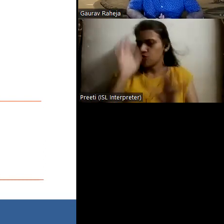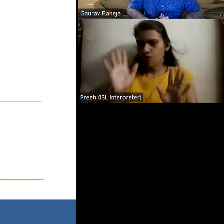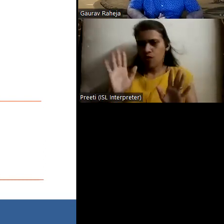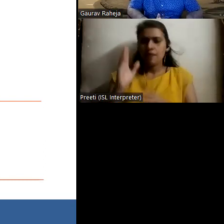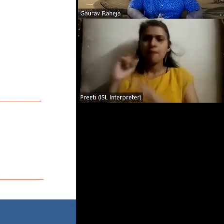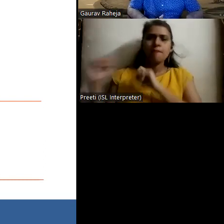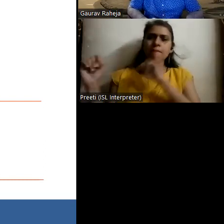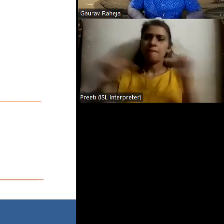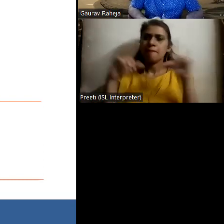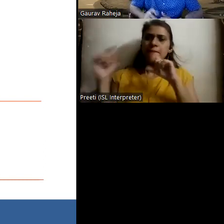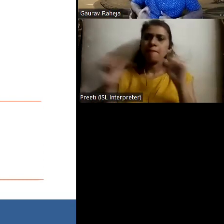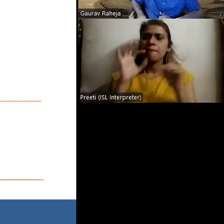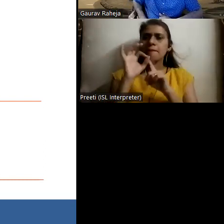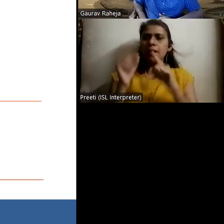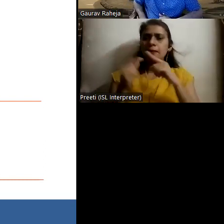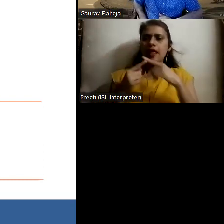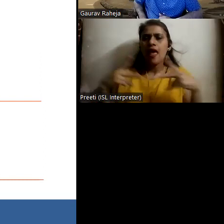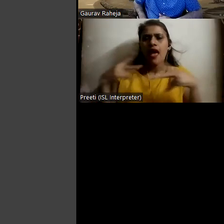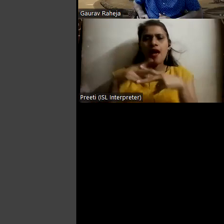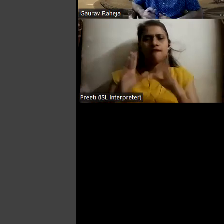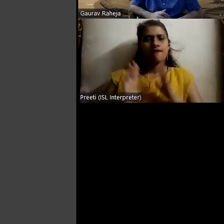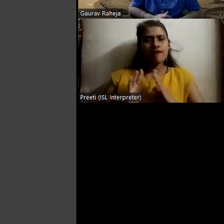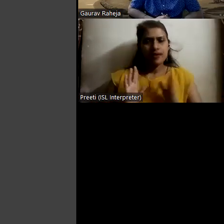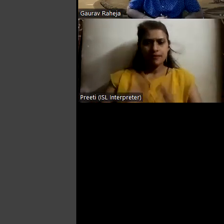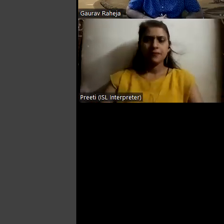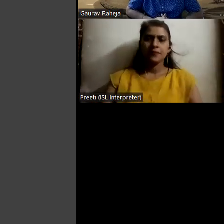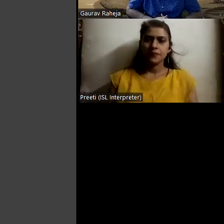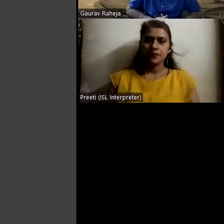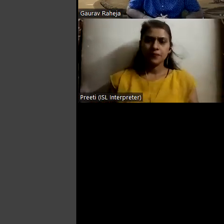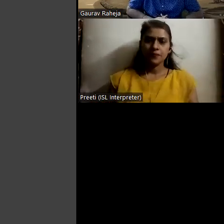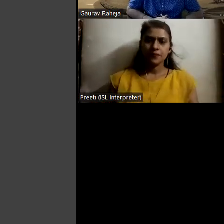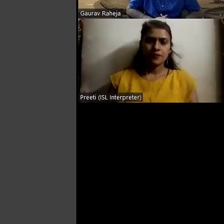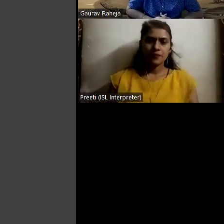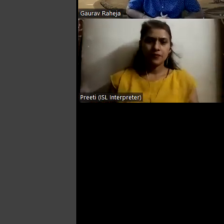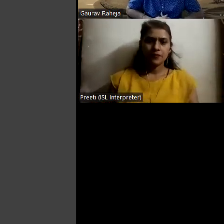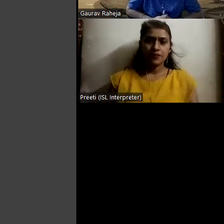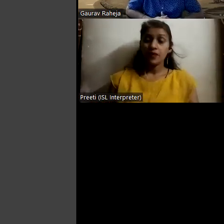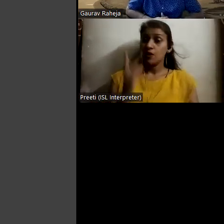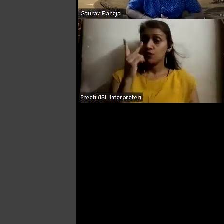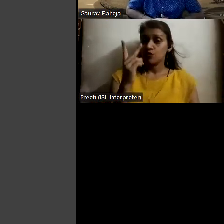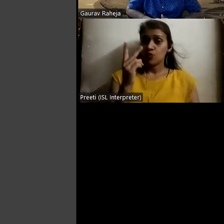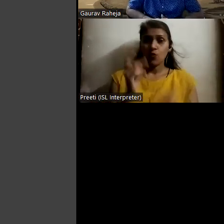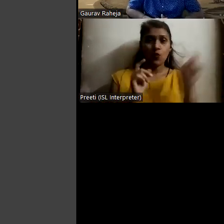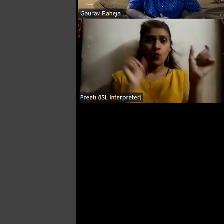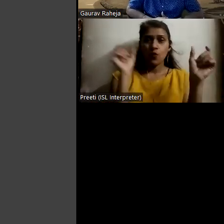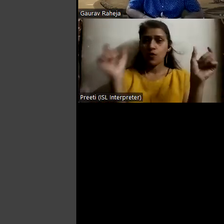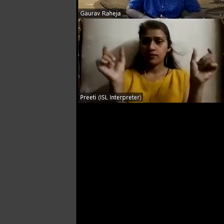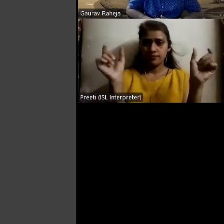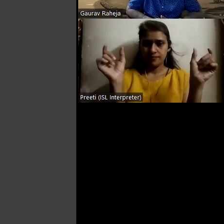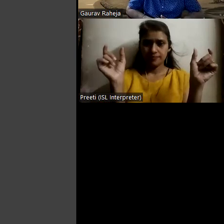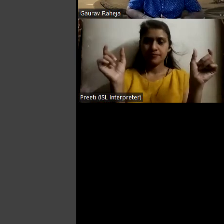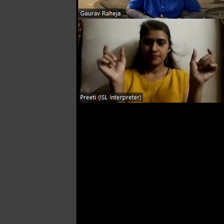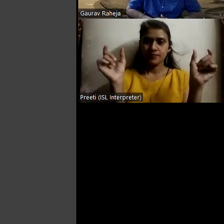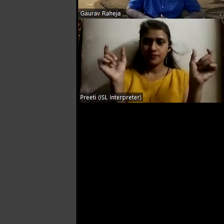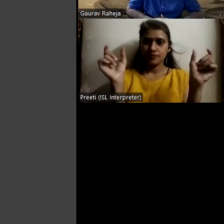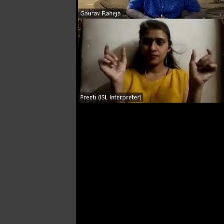Right? So, okay, let's get further. These are the two words, which to me are